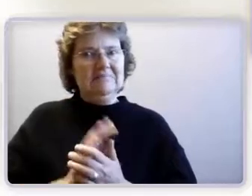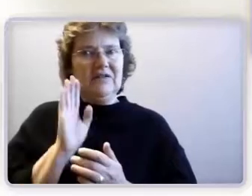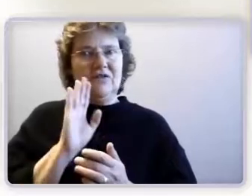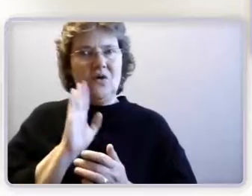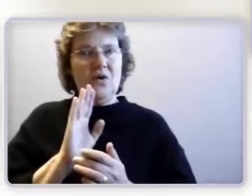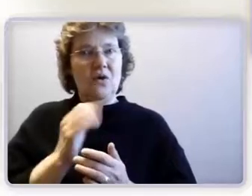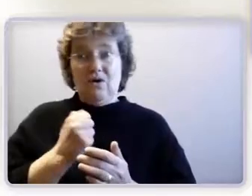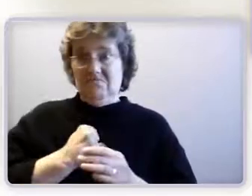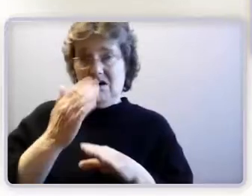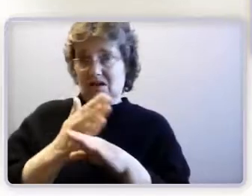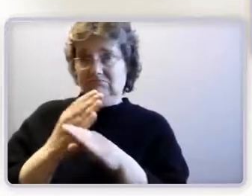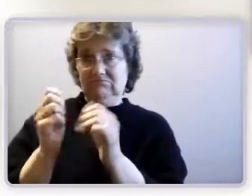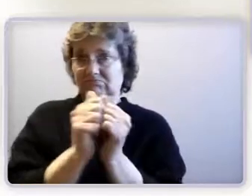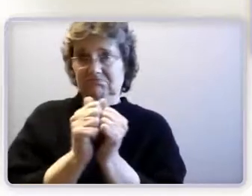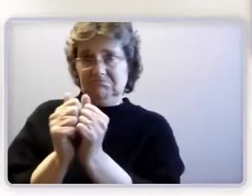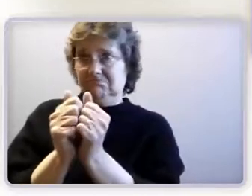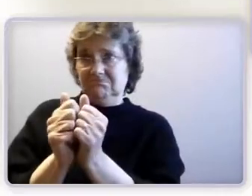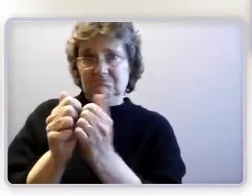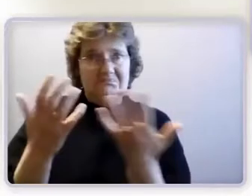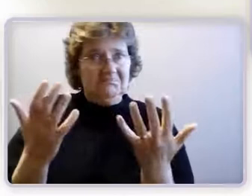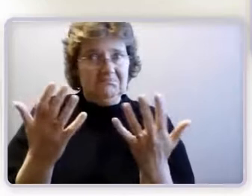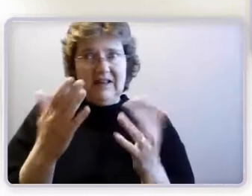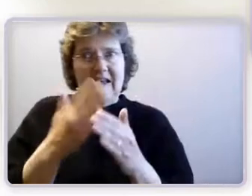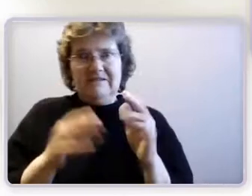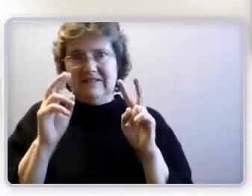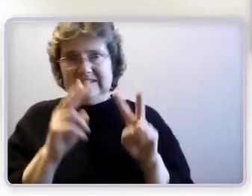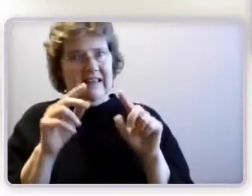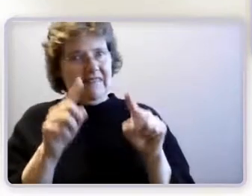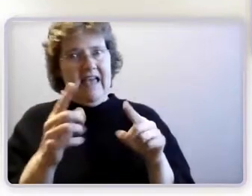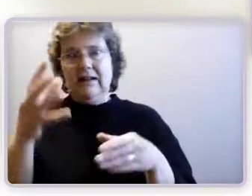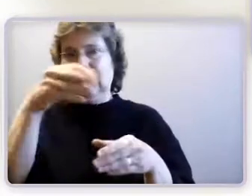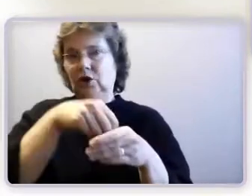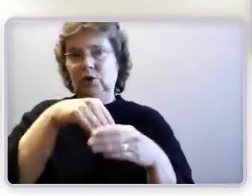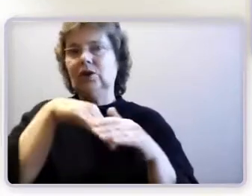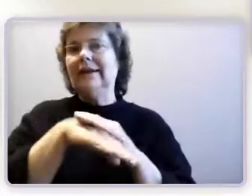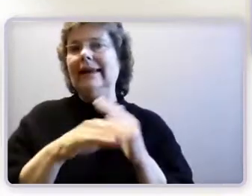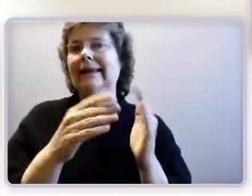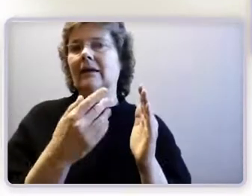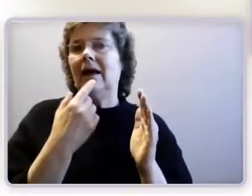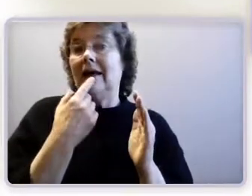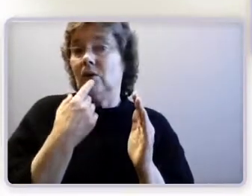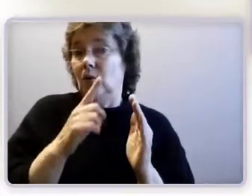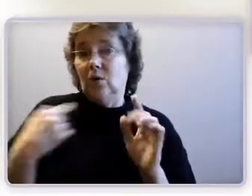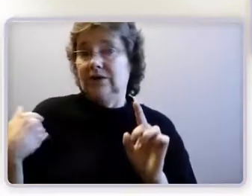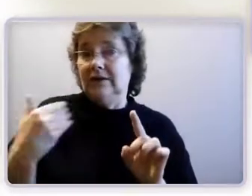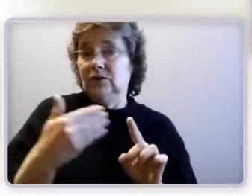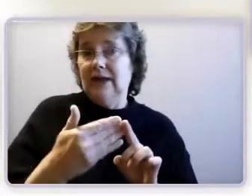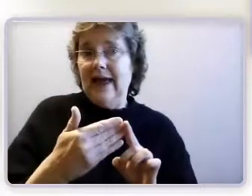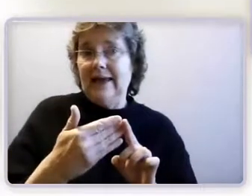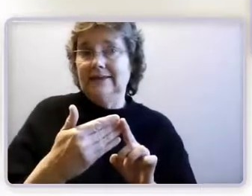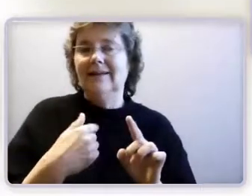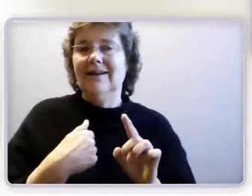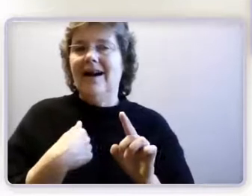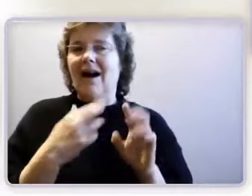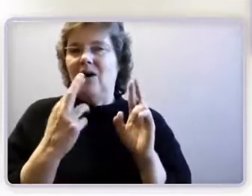my knowledge, has ever seen that included in an authority to date. And I would hope that it would be a